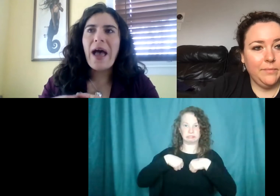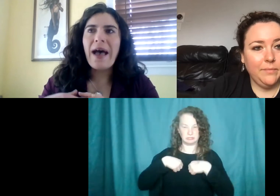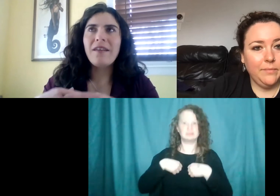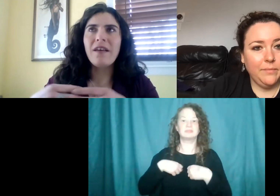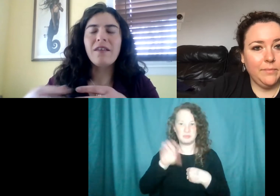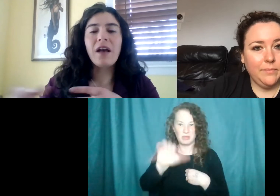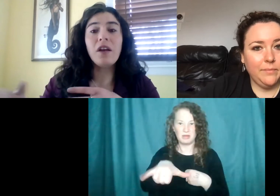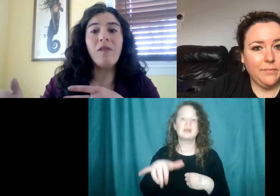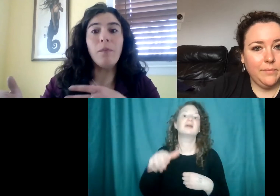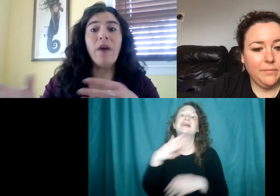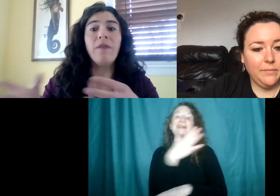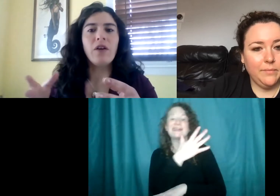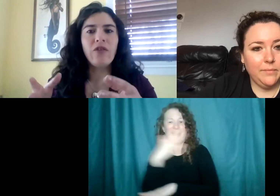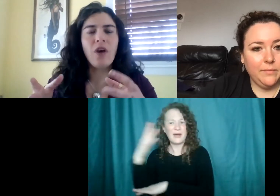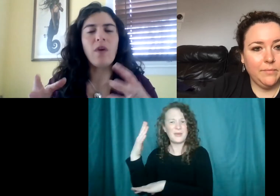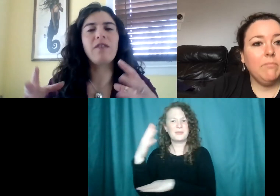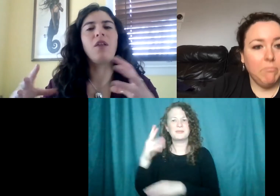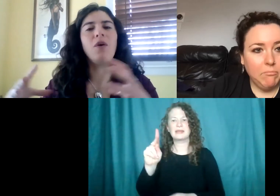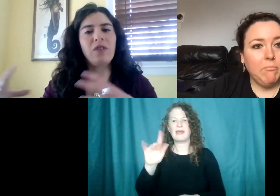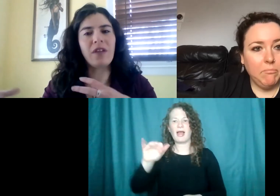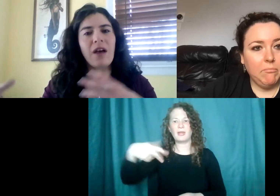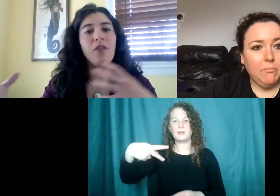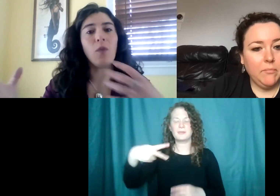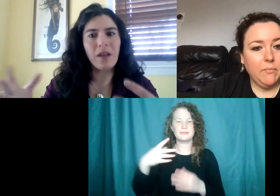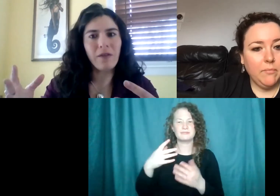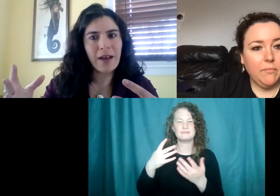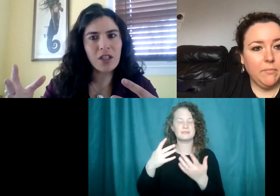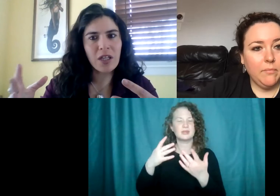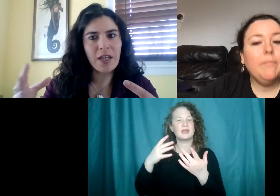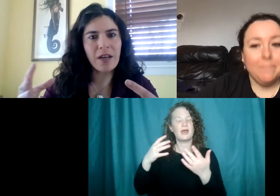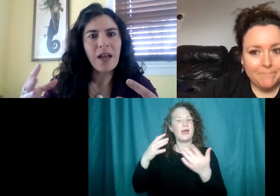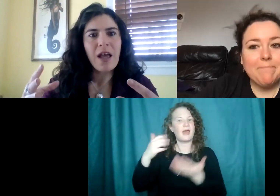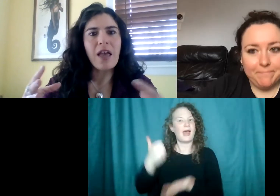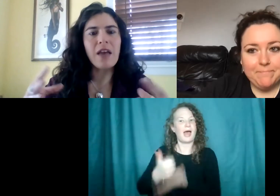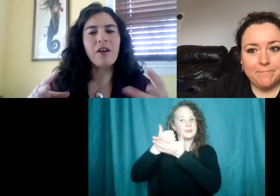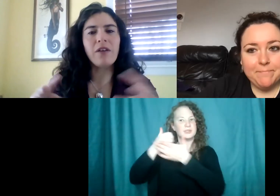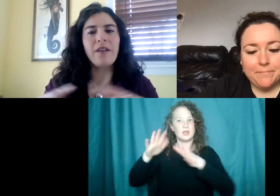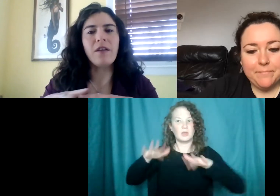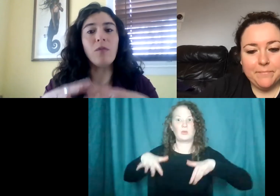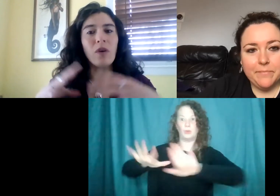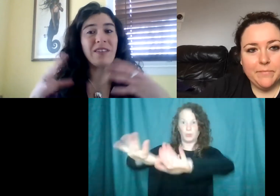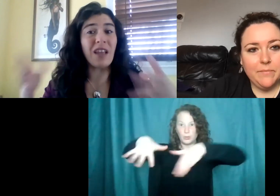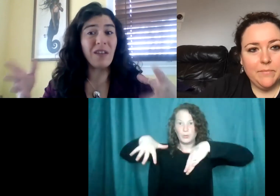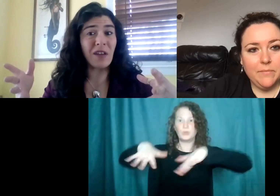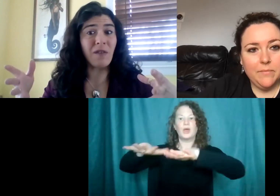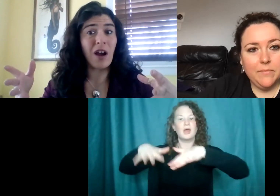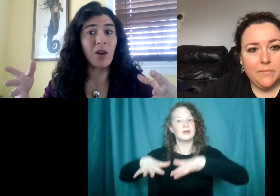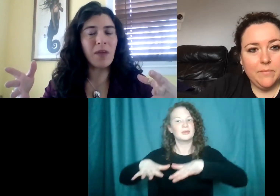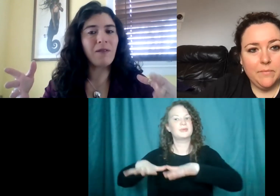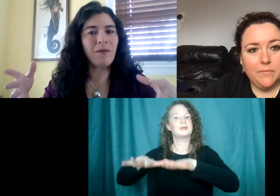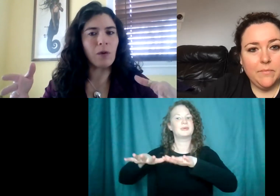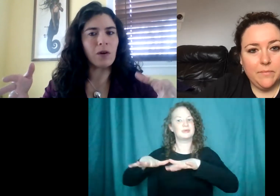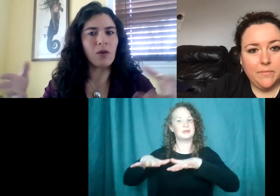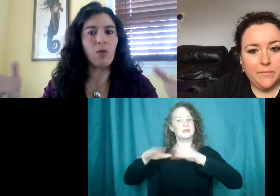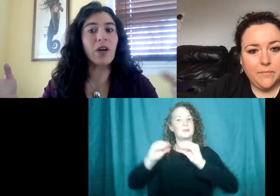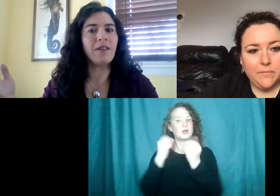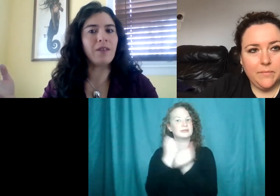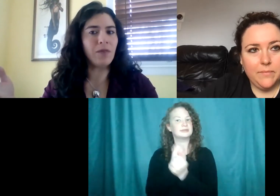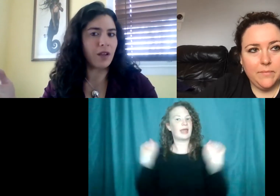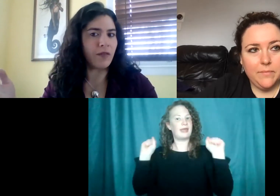also acts as kind of a buffer. So it slows down the wave action and it creates it a more safe environment